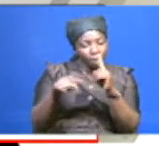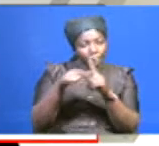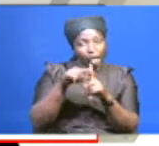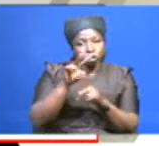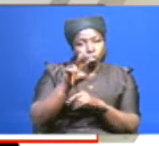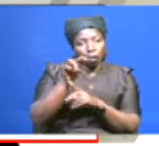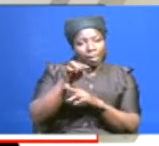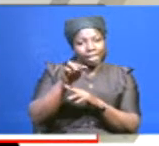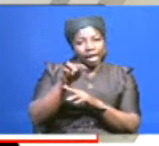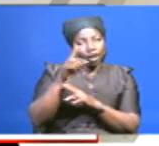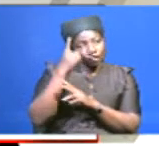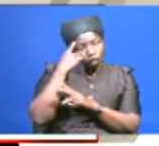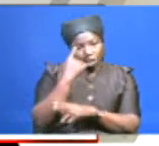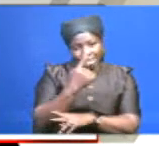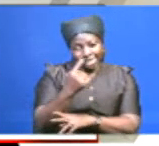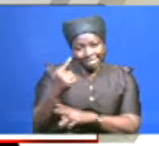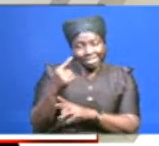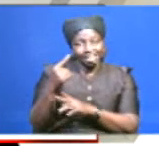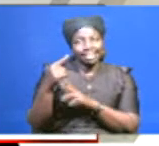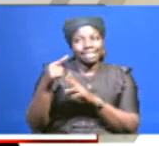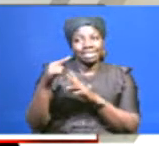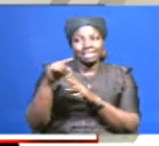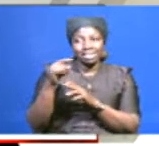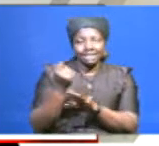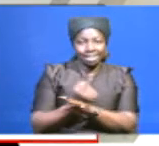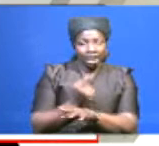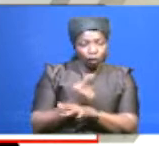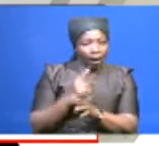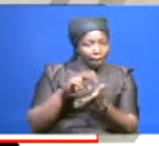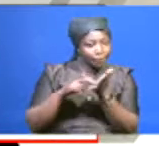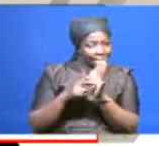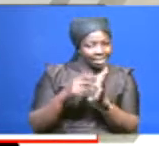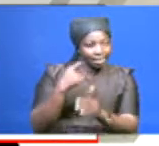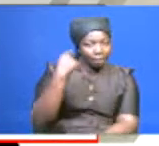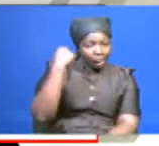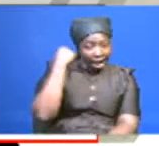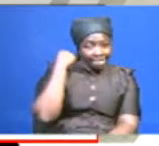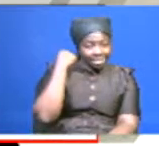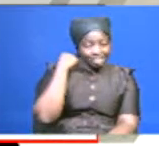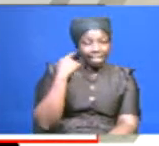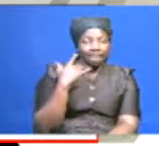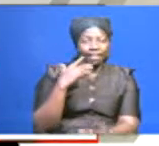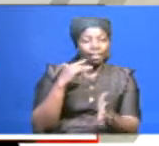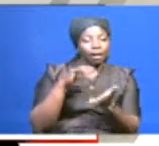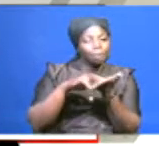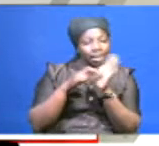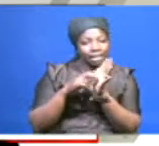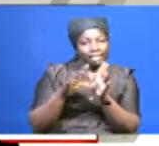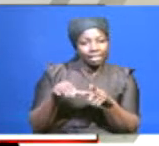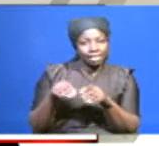second. Mm-hmm. So it's coming behind you. So ideally, it gives you a slight push.